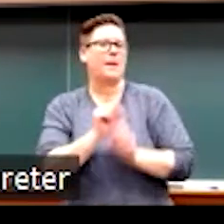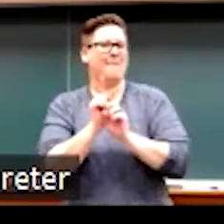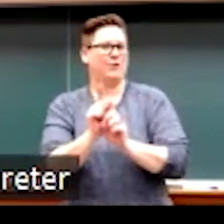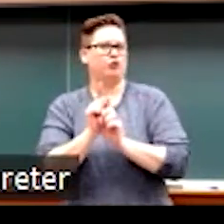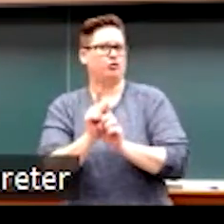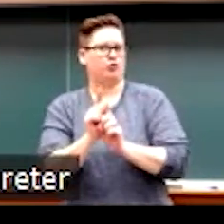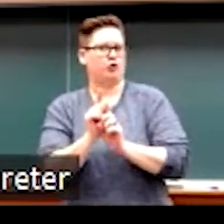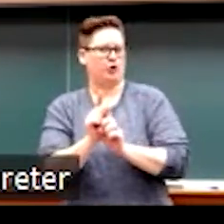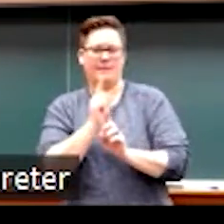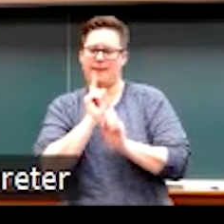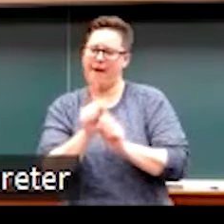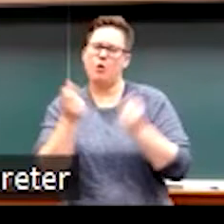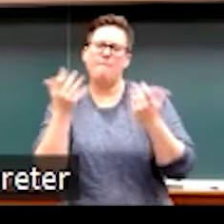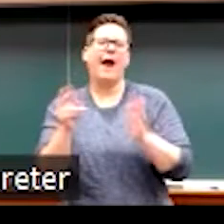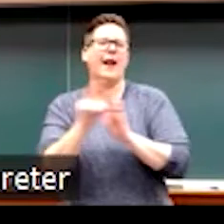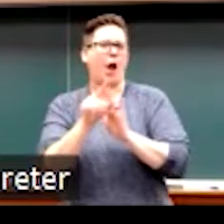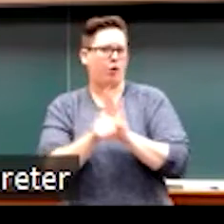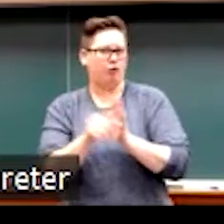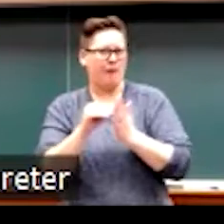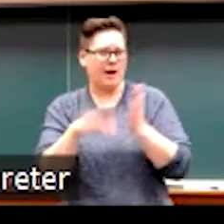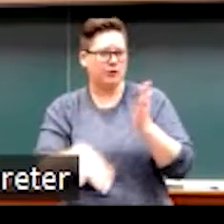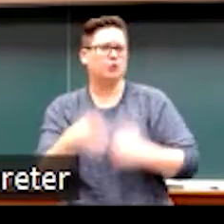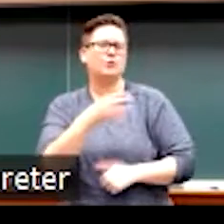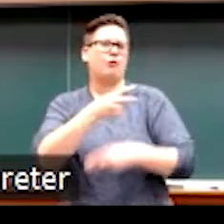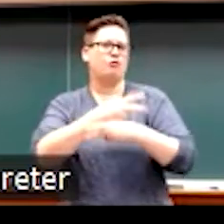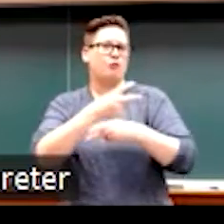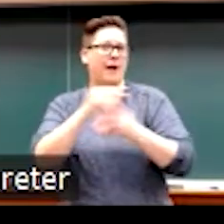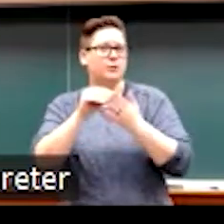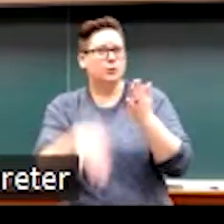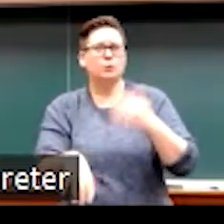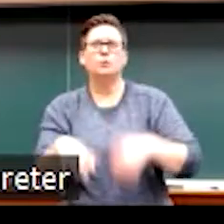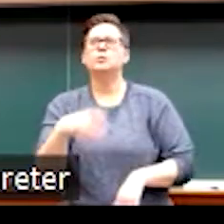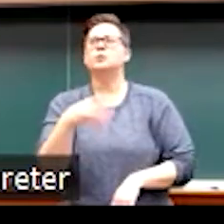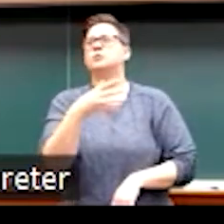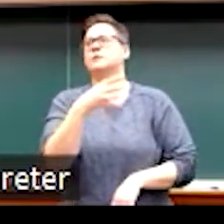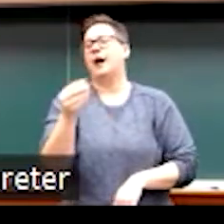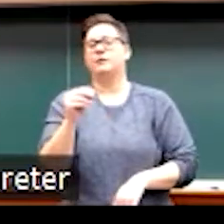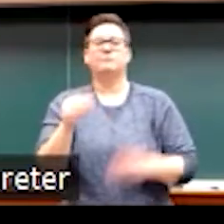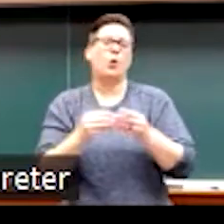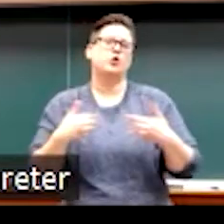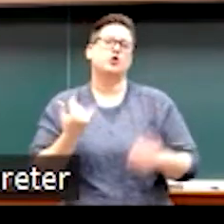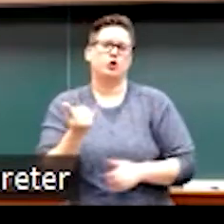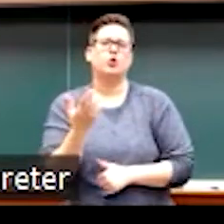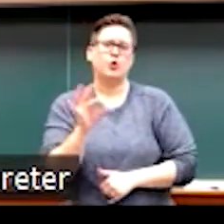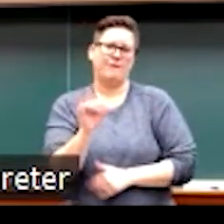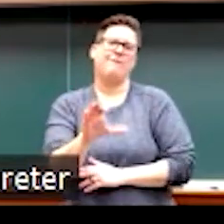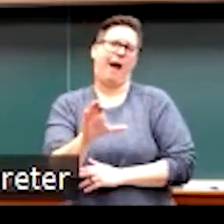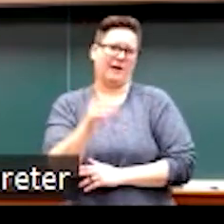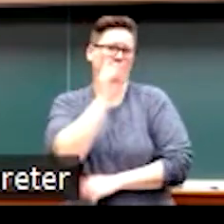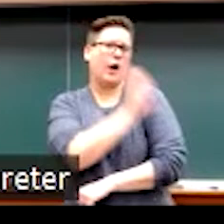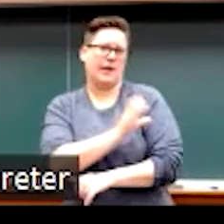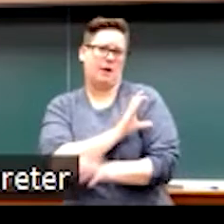mentorship of many undergraduate students and graduate students and junior faculty in